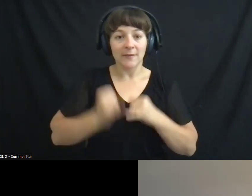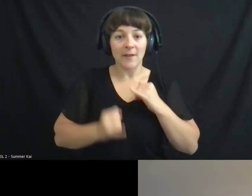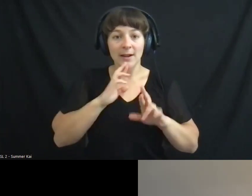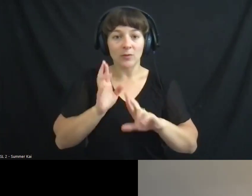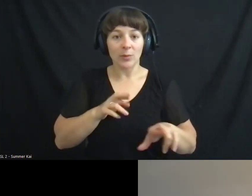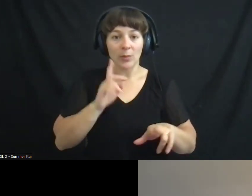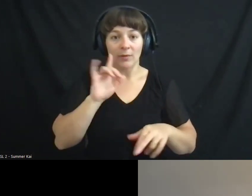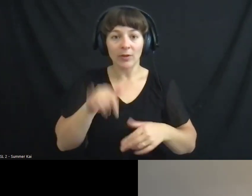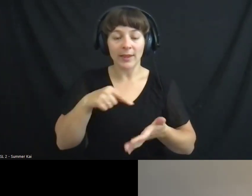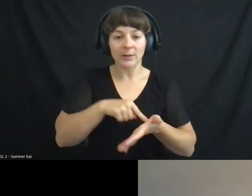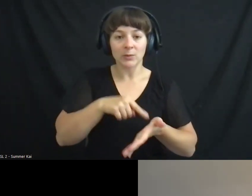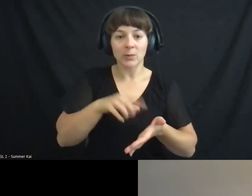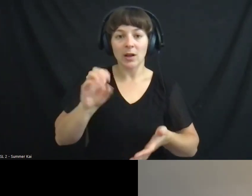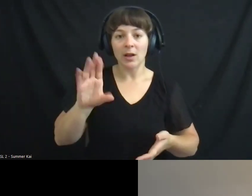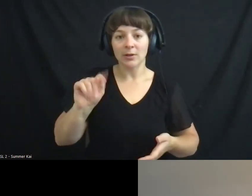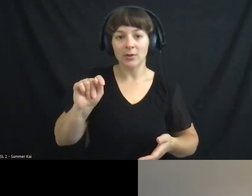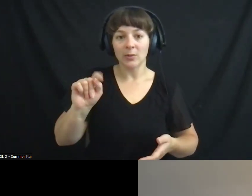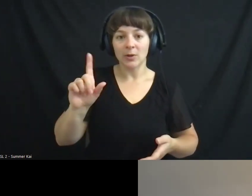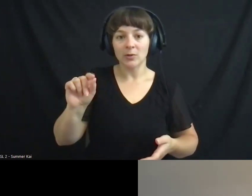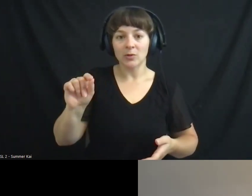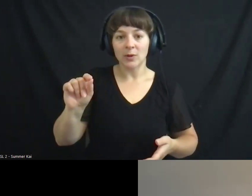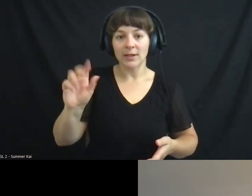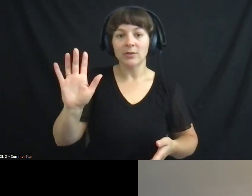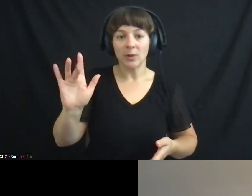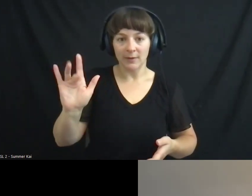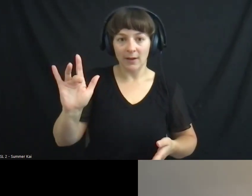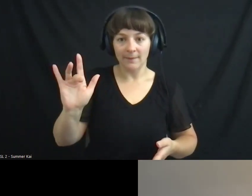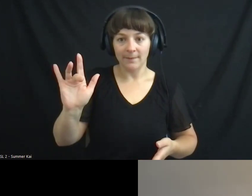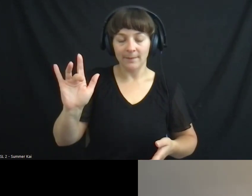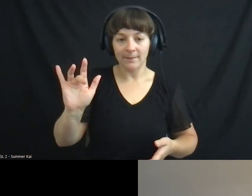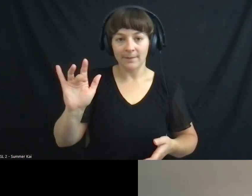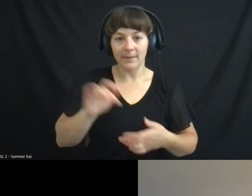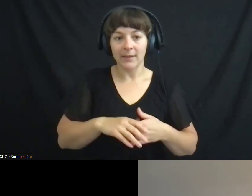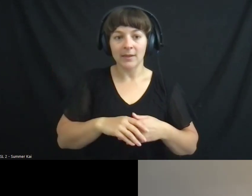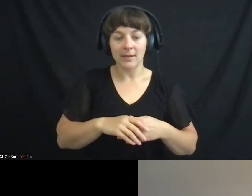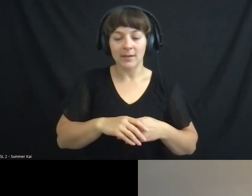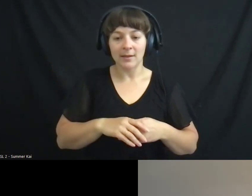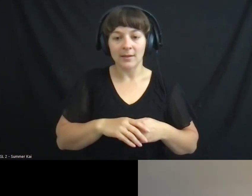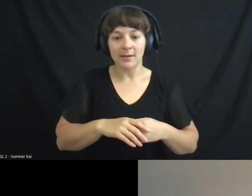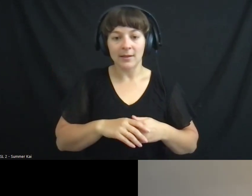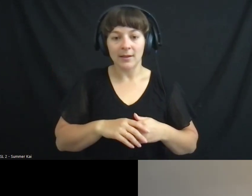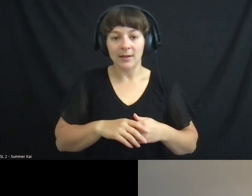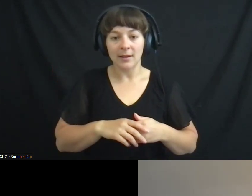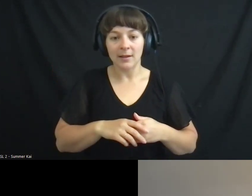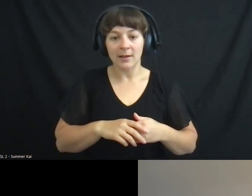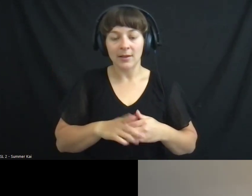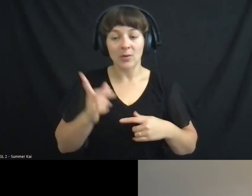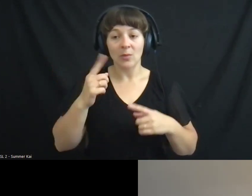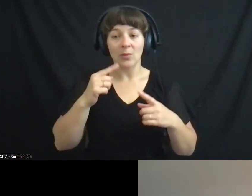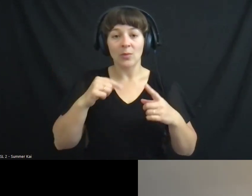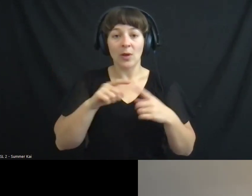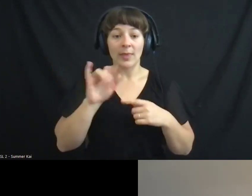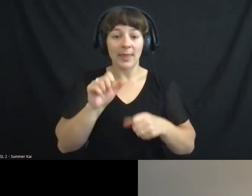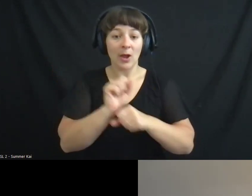this is due on October 2025. And while the initial work of